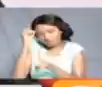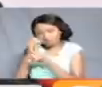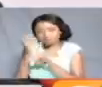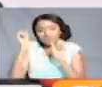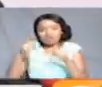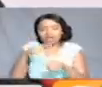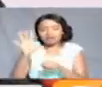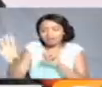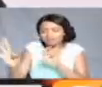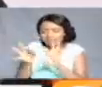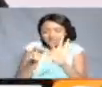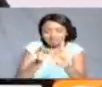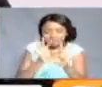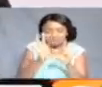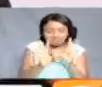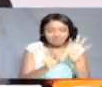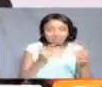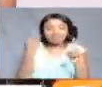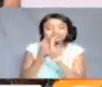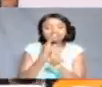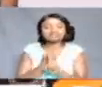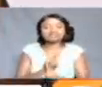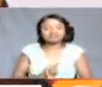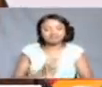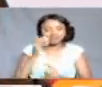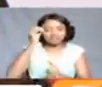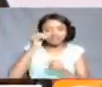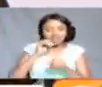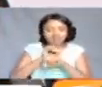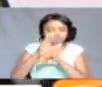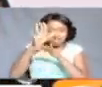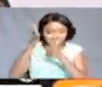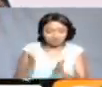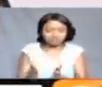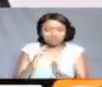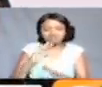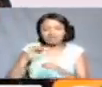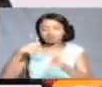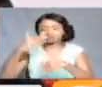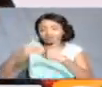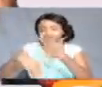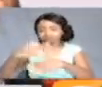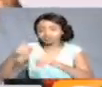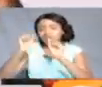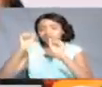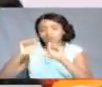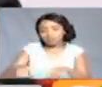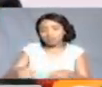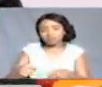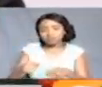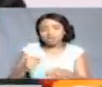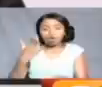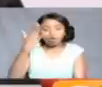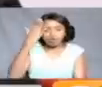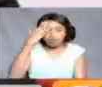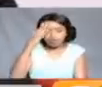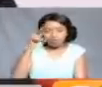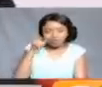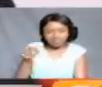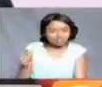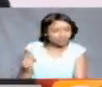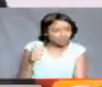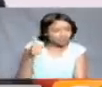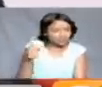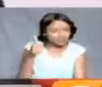different influencers and, you know, match them to that campaign. And at the end, we're able to actually just match and know this is a great influencer for this